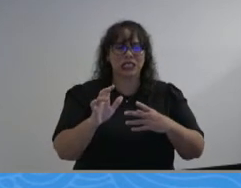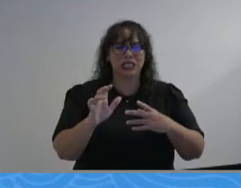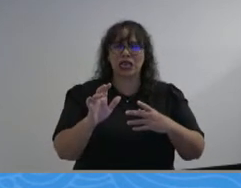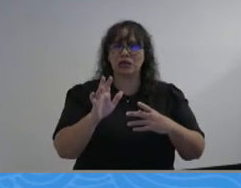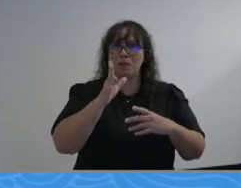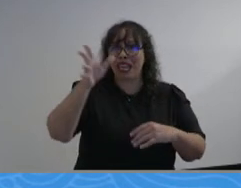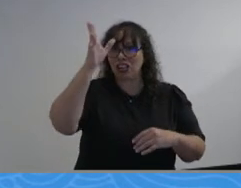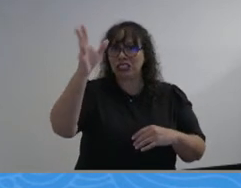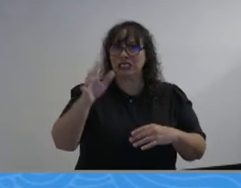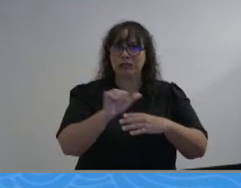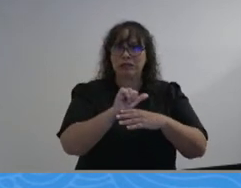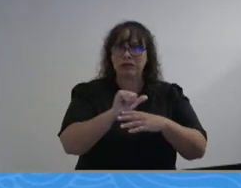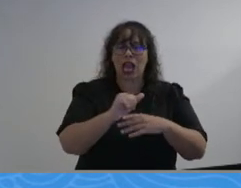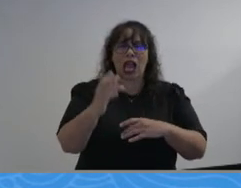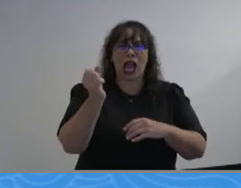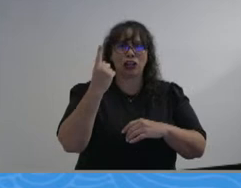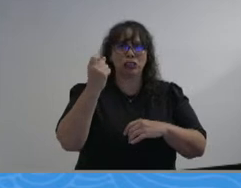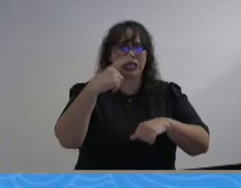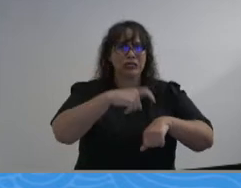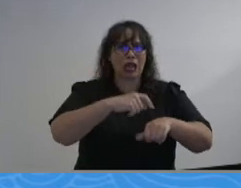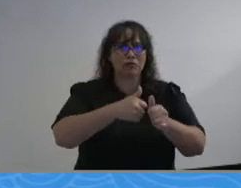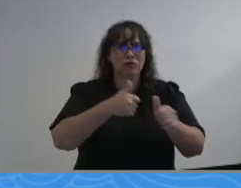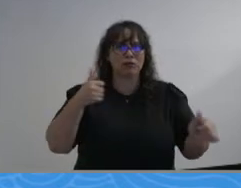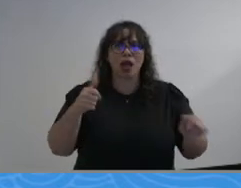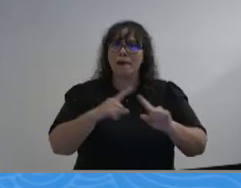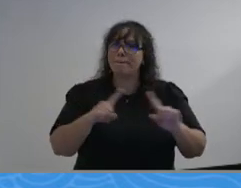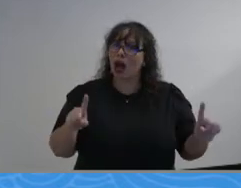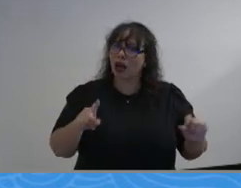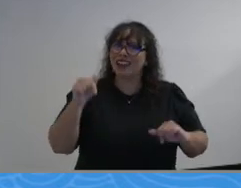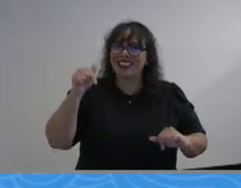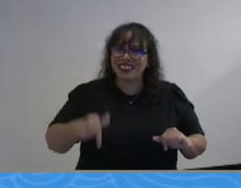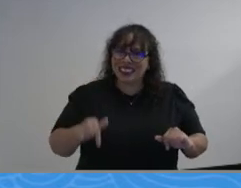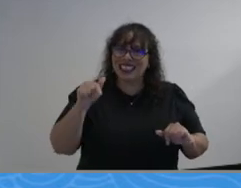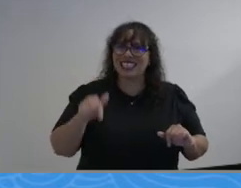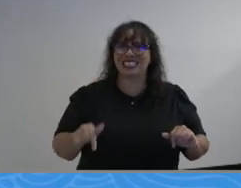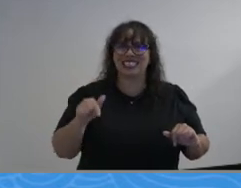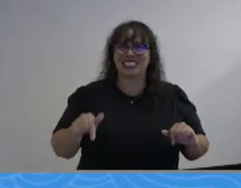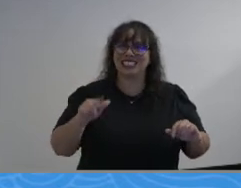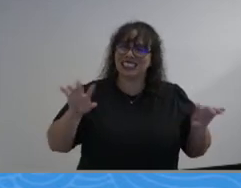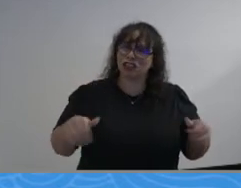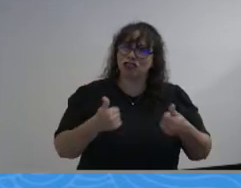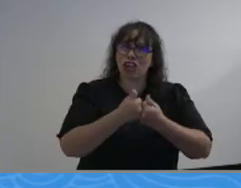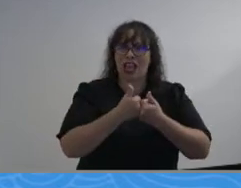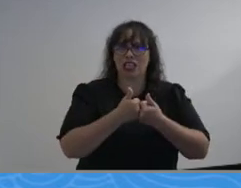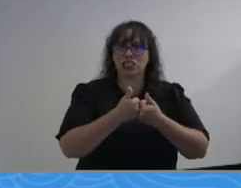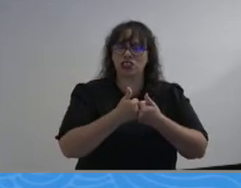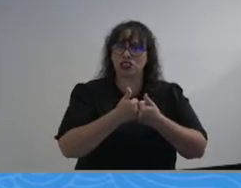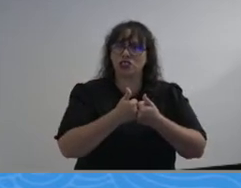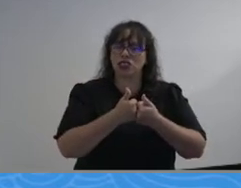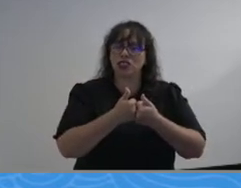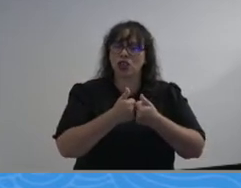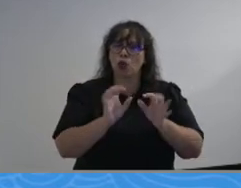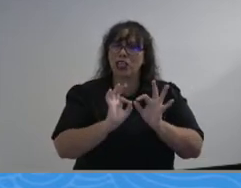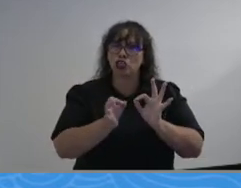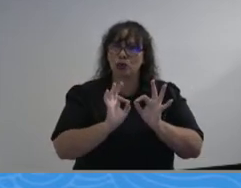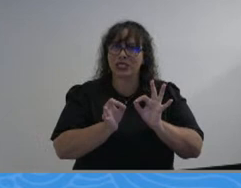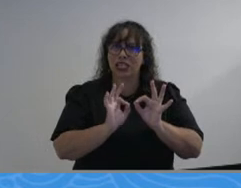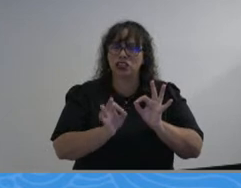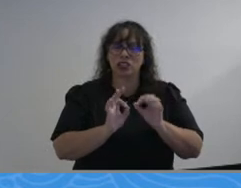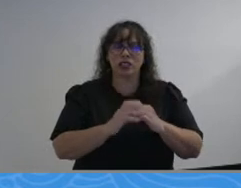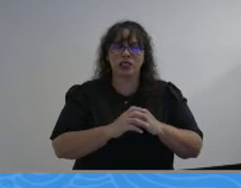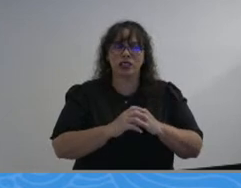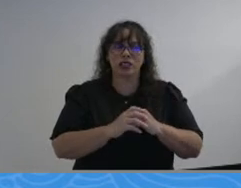on time. I understand we are behind the program, but this is part of what exemplifies the challenges with interpretation.